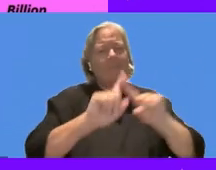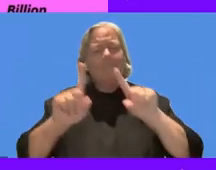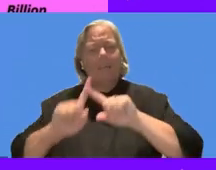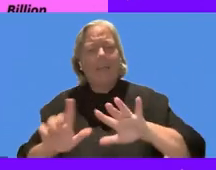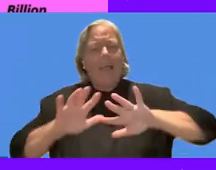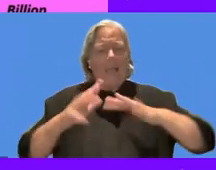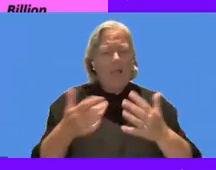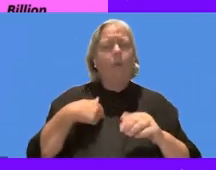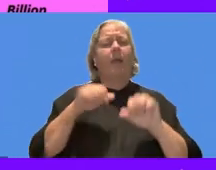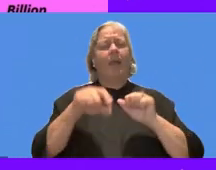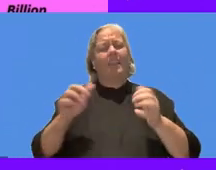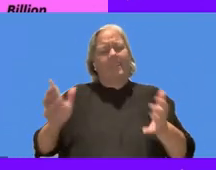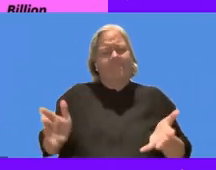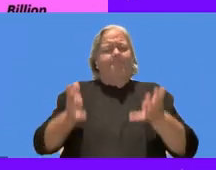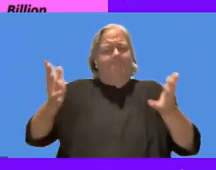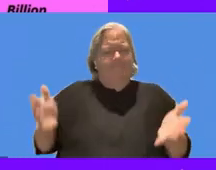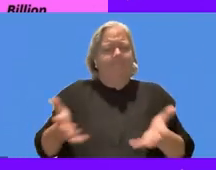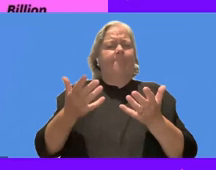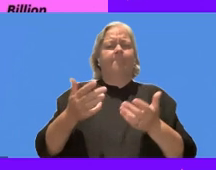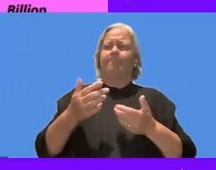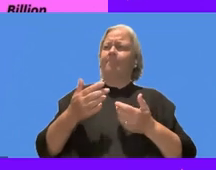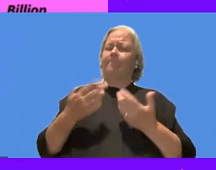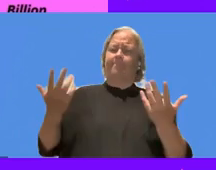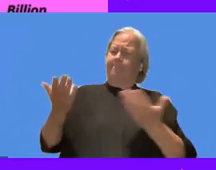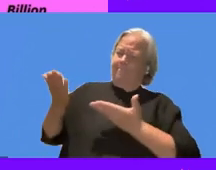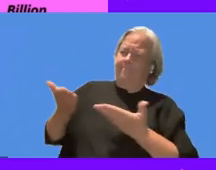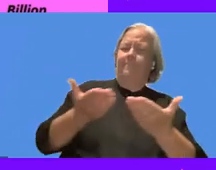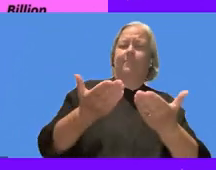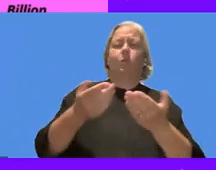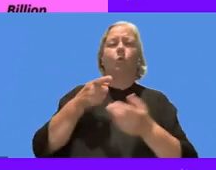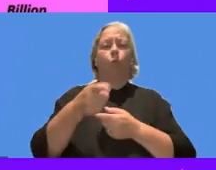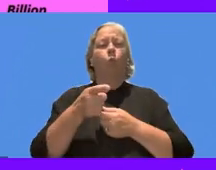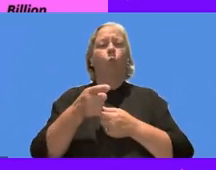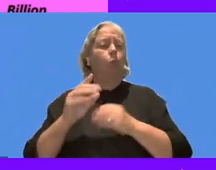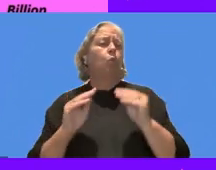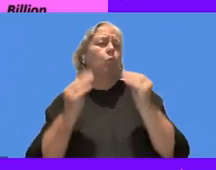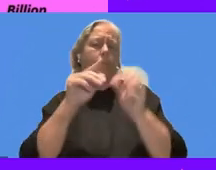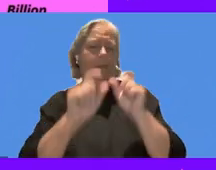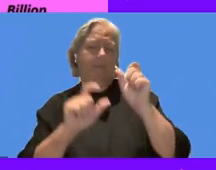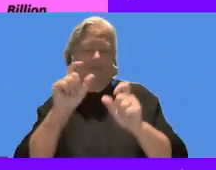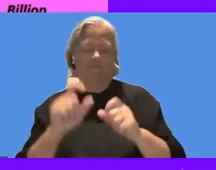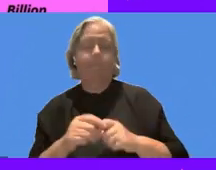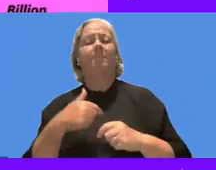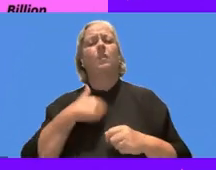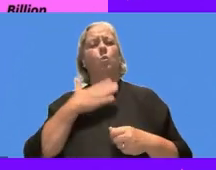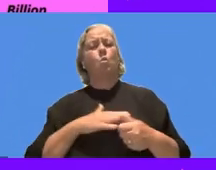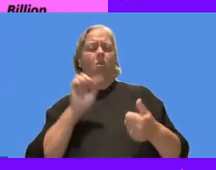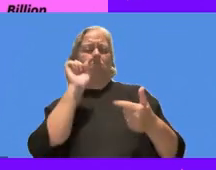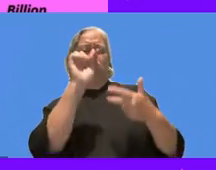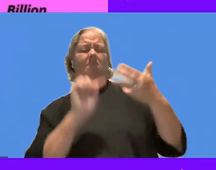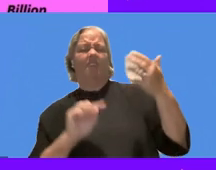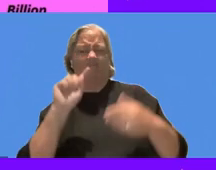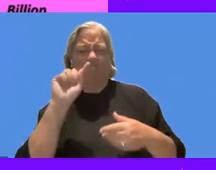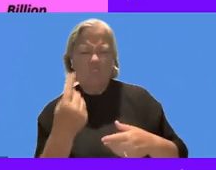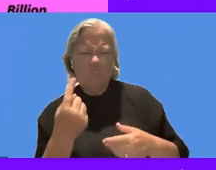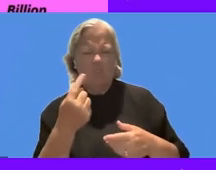people. I'm going to start with a little bit of housekeeping, just so that we're all on the same page. And you know how to listen